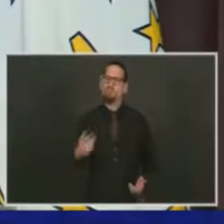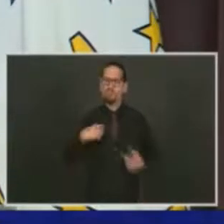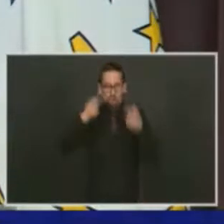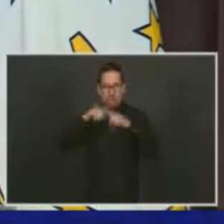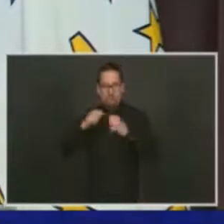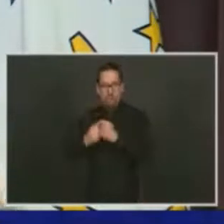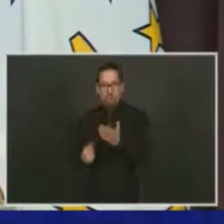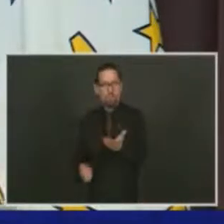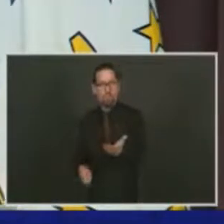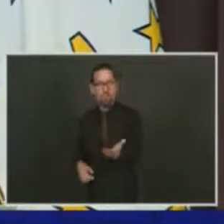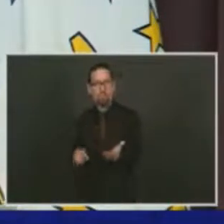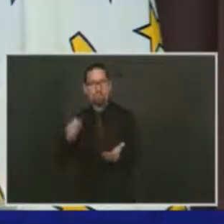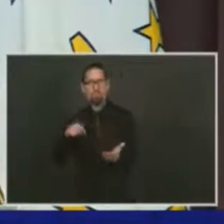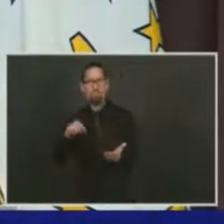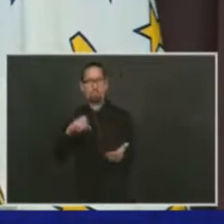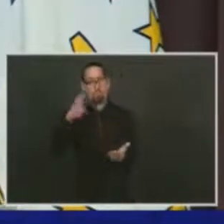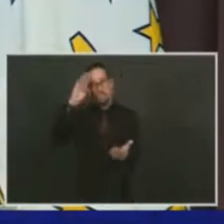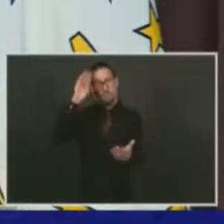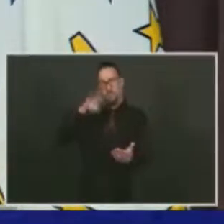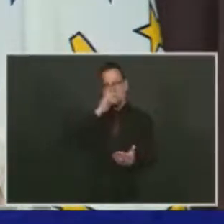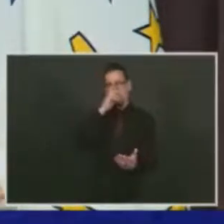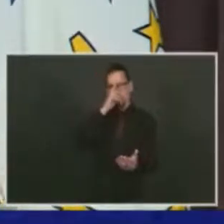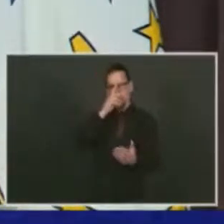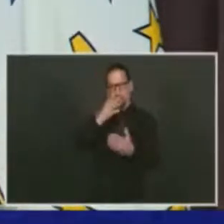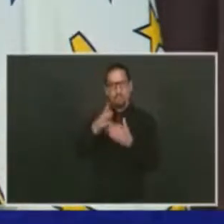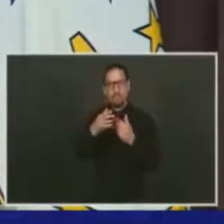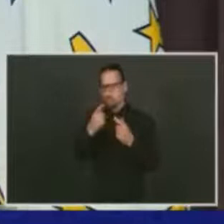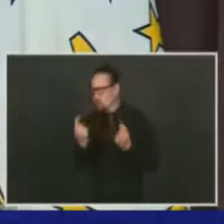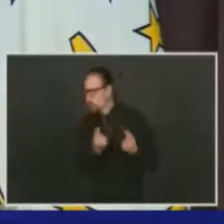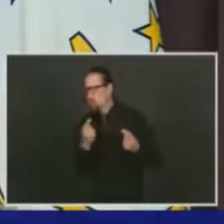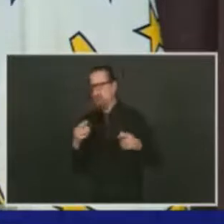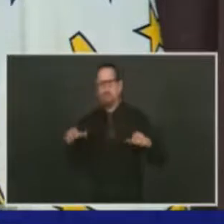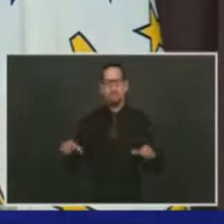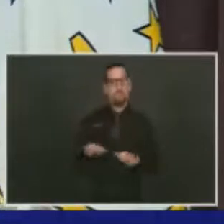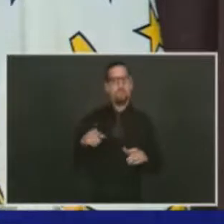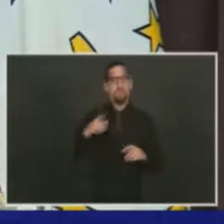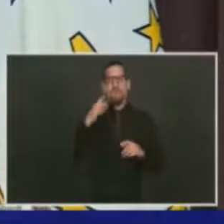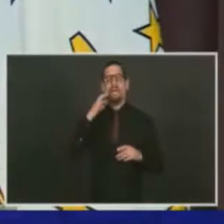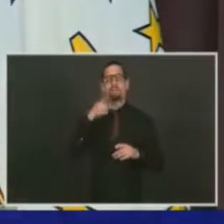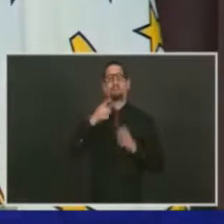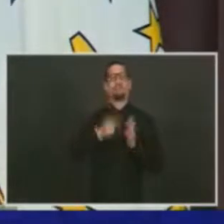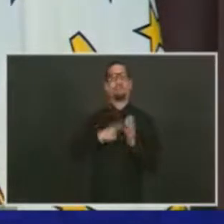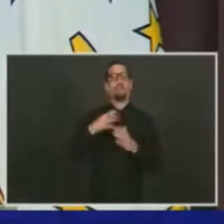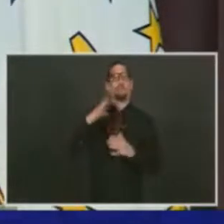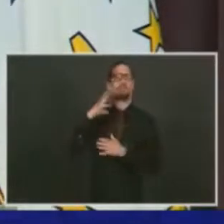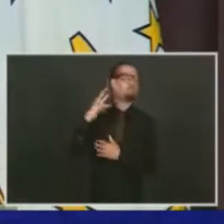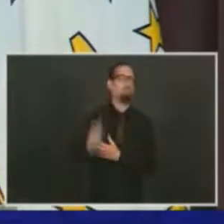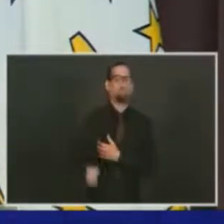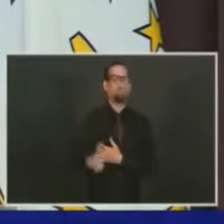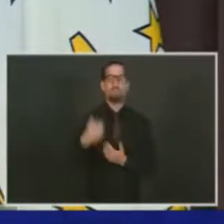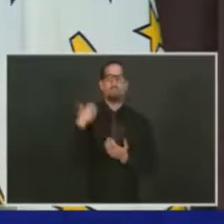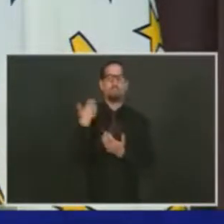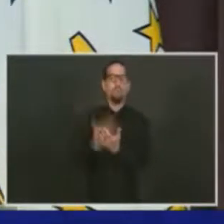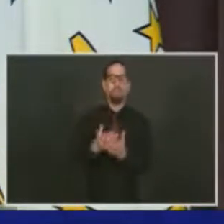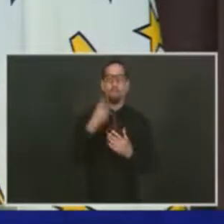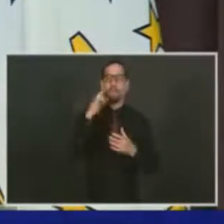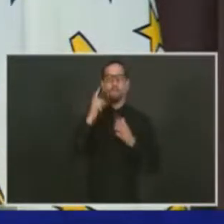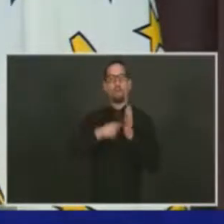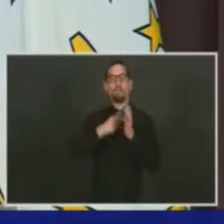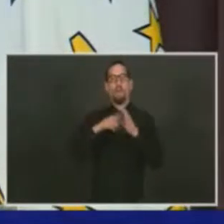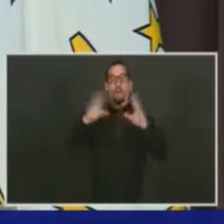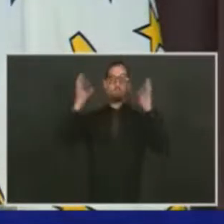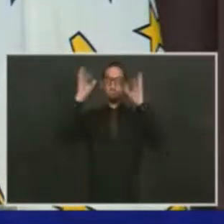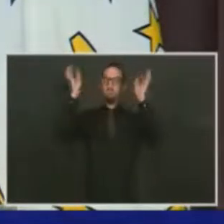can imagine you're getting things done, you're hustling quickly, and somebody might forget to put their mask on. So I'm